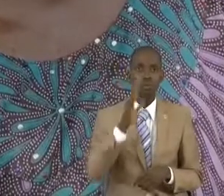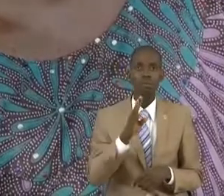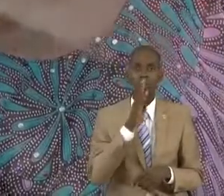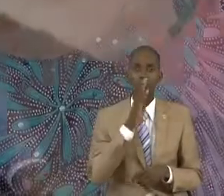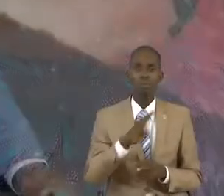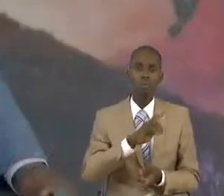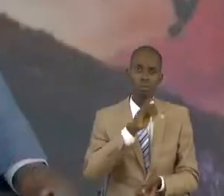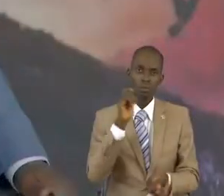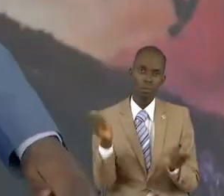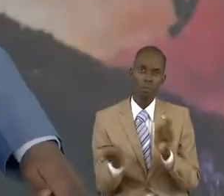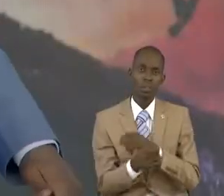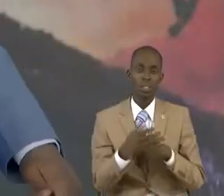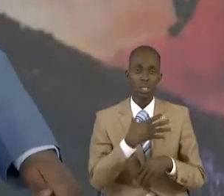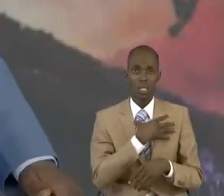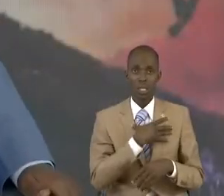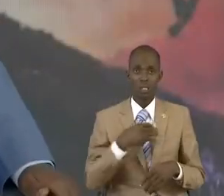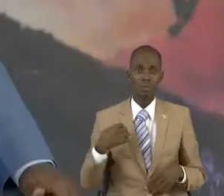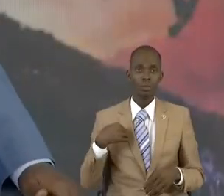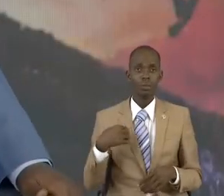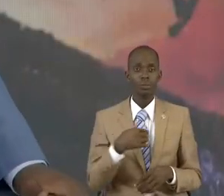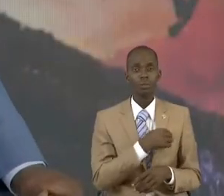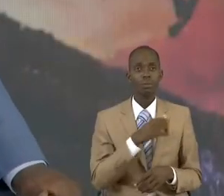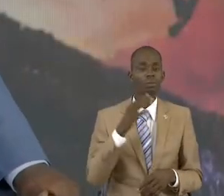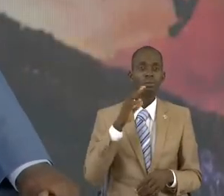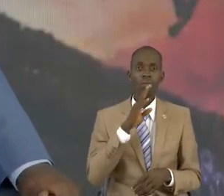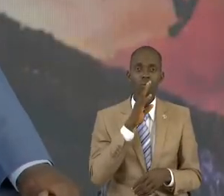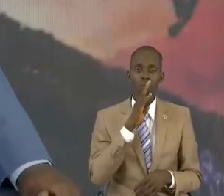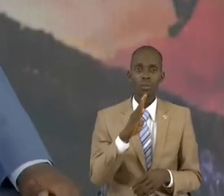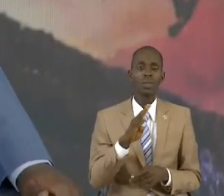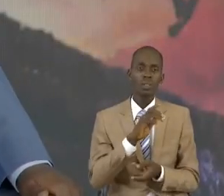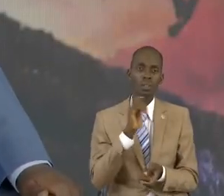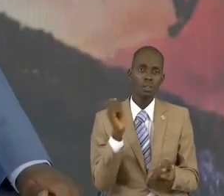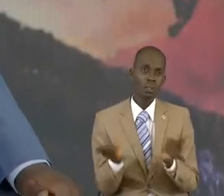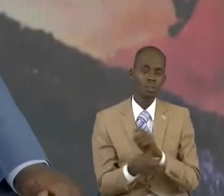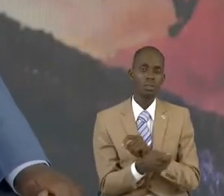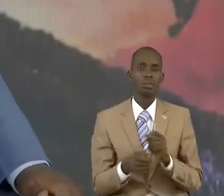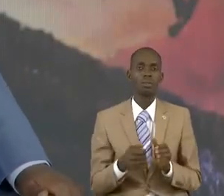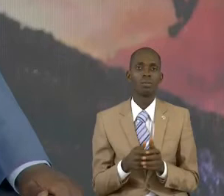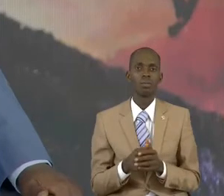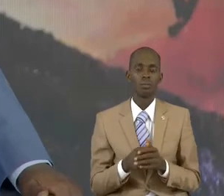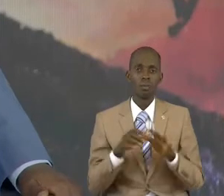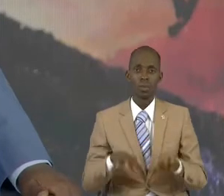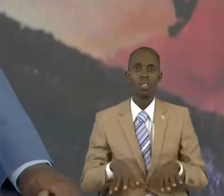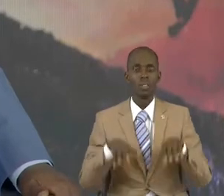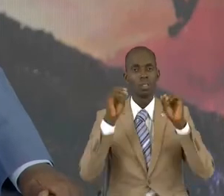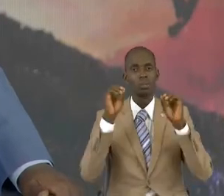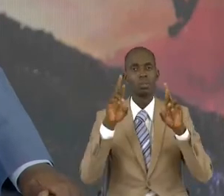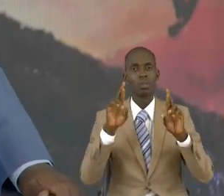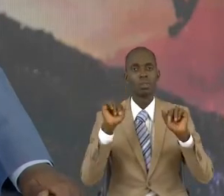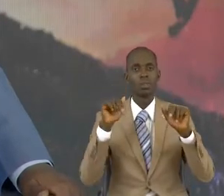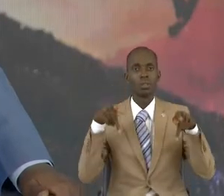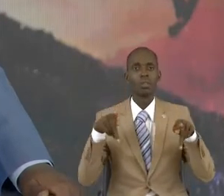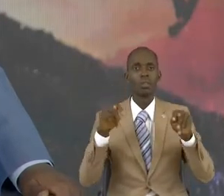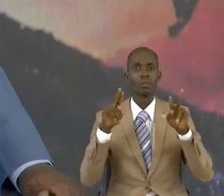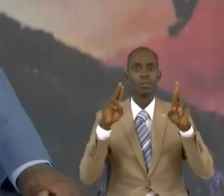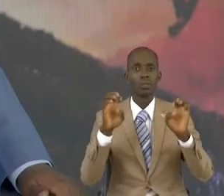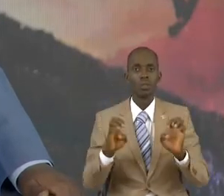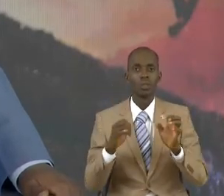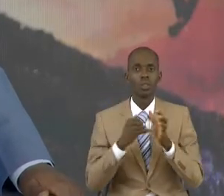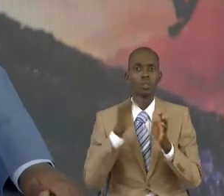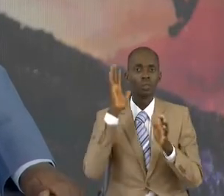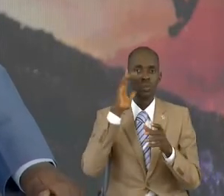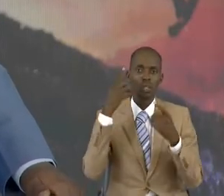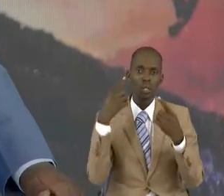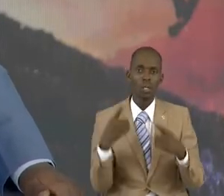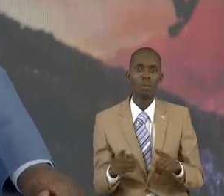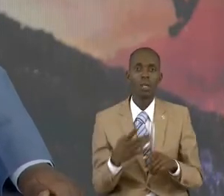changed. And we shall be changed. Rapture, it will happen. And I